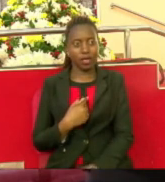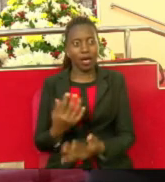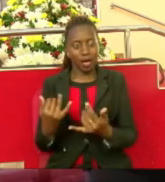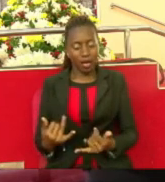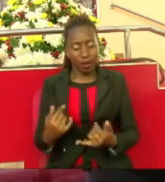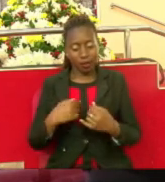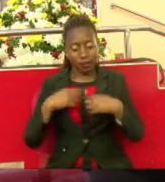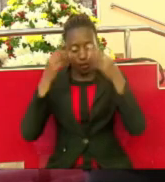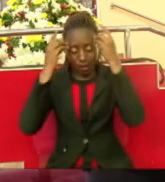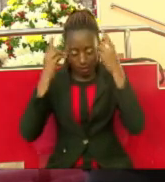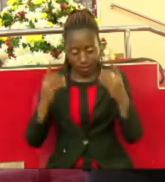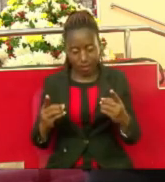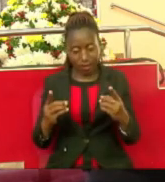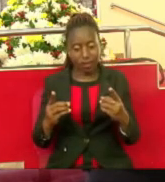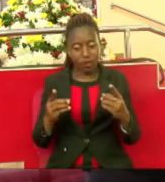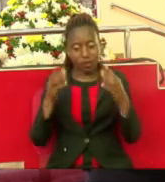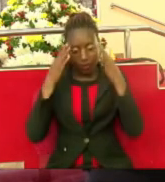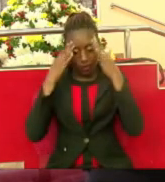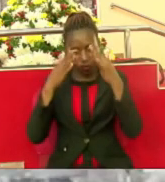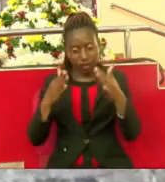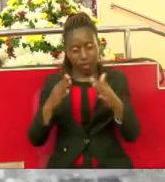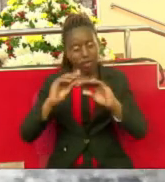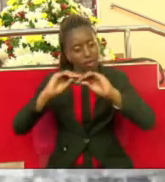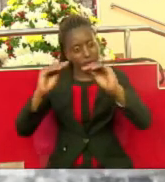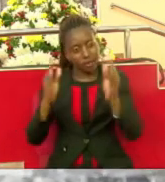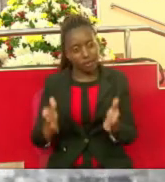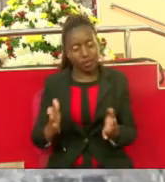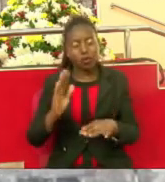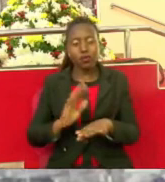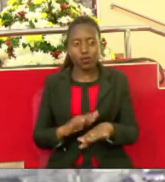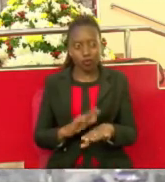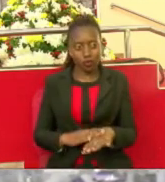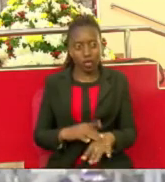And the teacher was good. By the time we were finishing class 7,